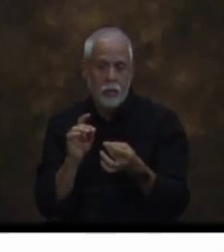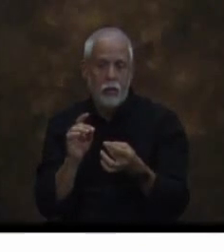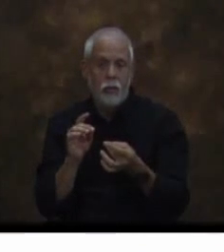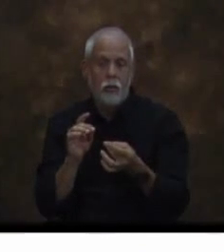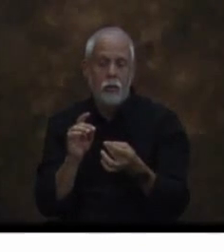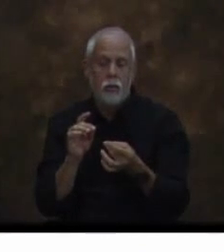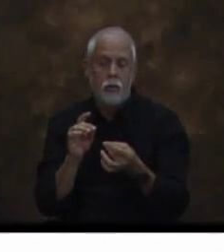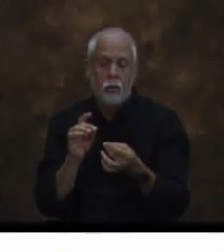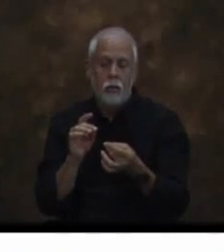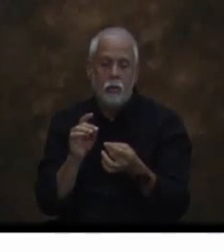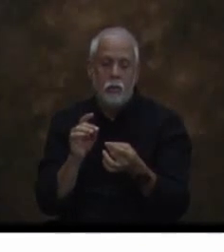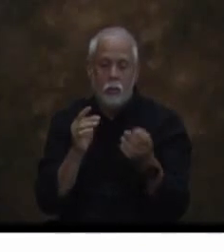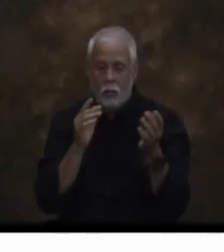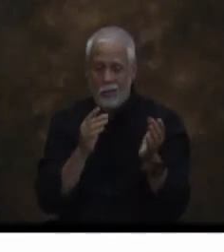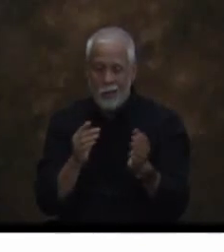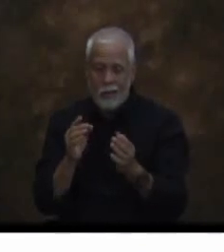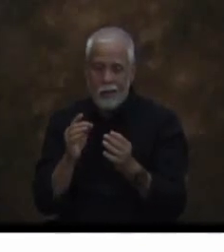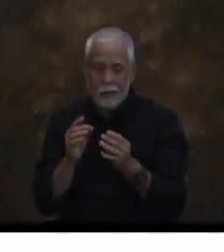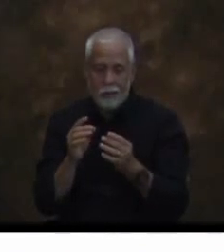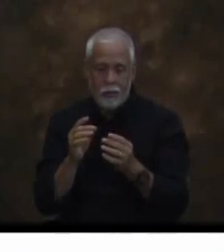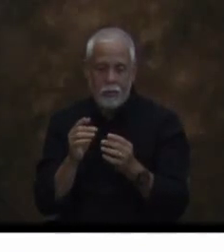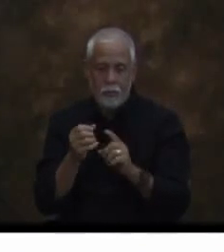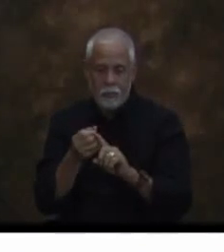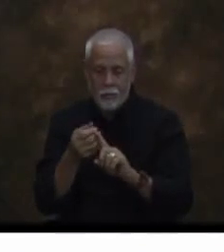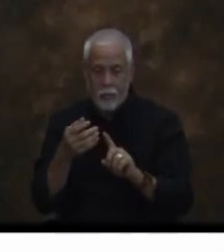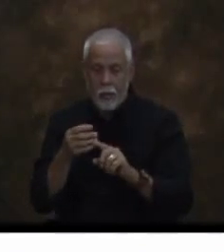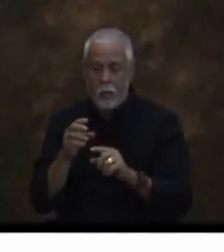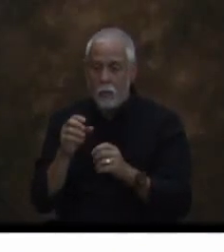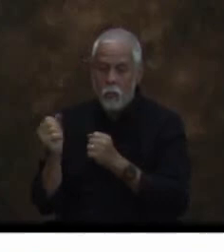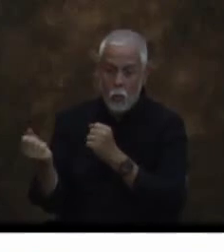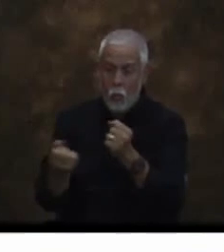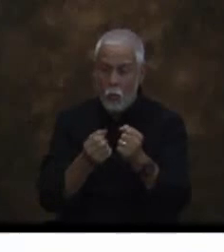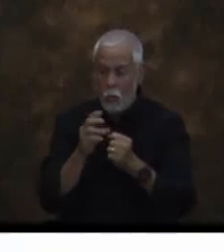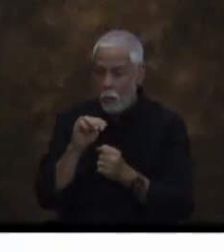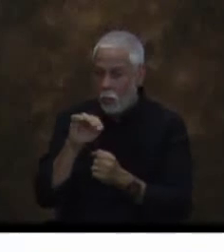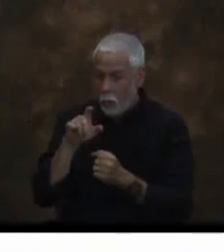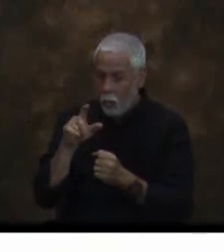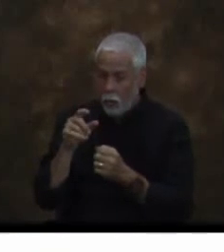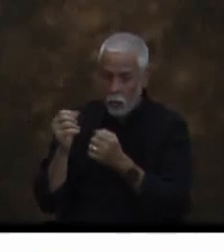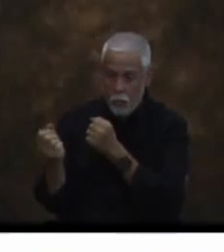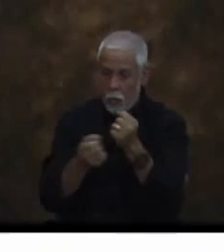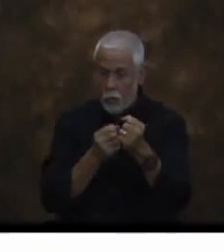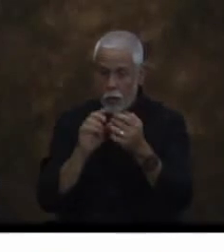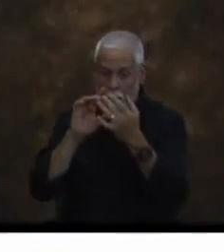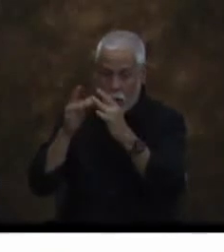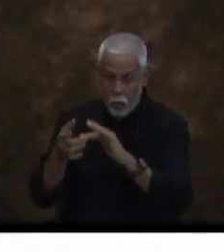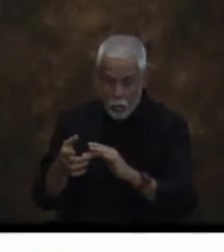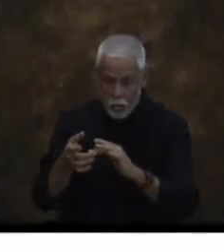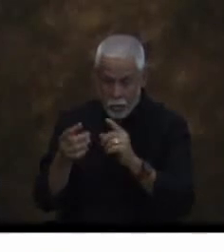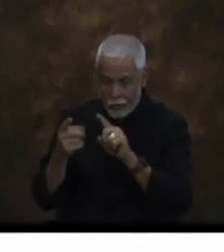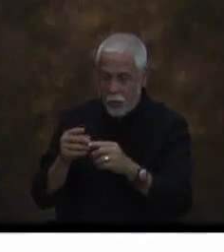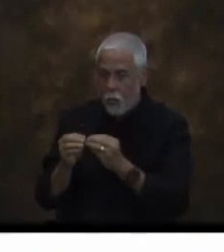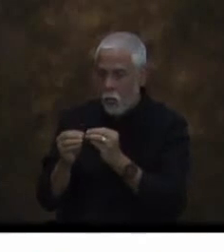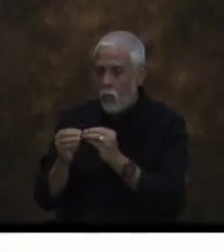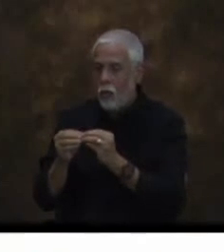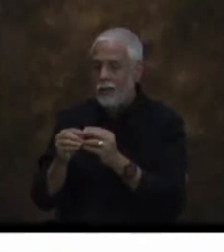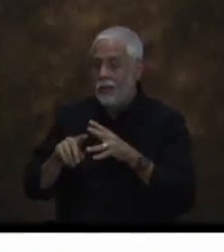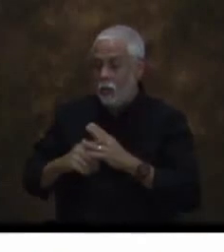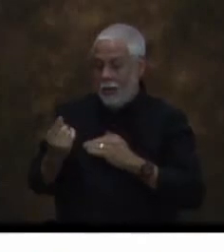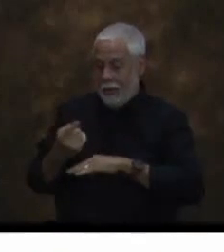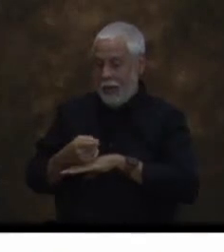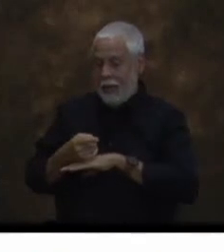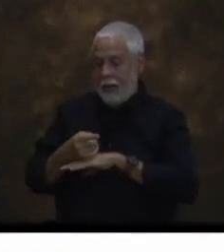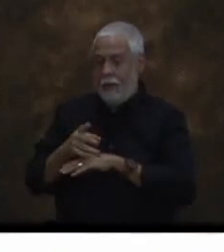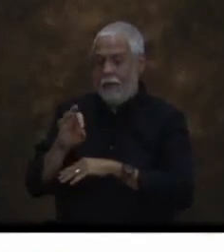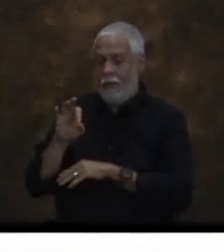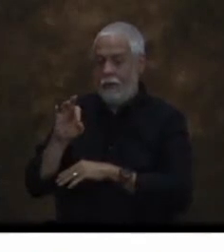do plan to extend those mobile outreach events, particularly the kickoff today being